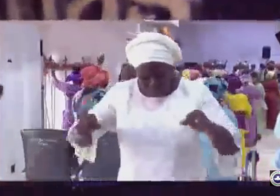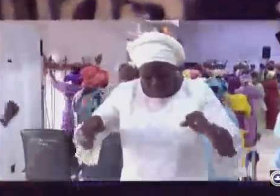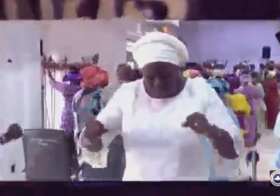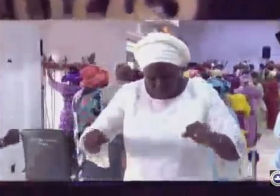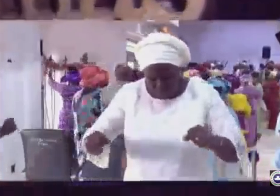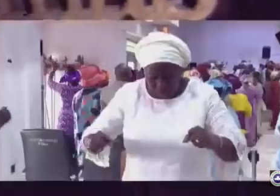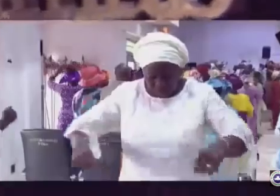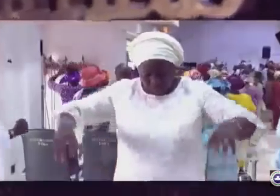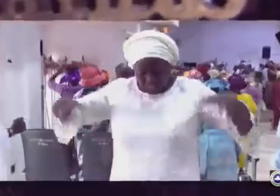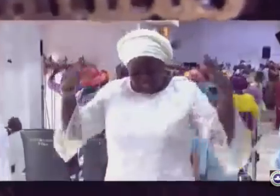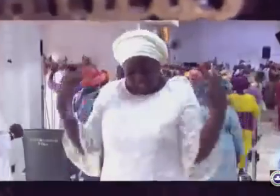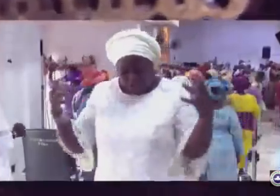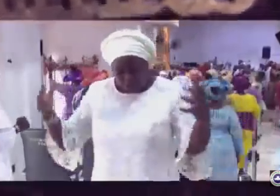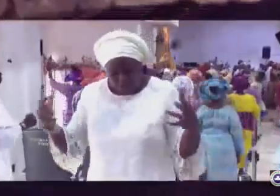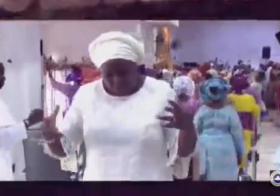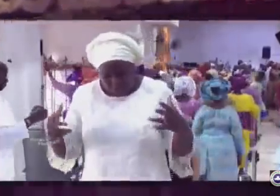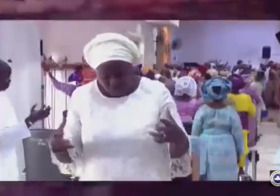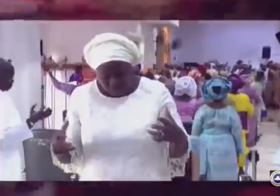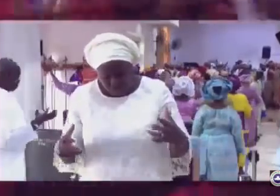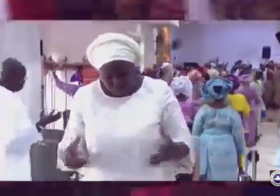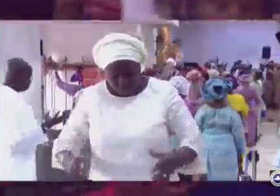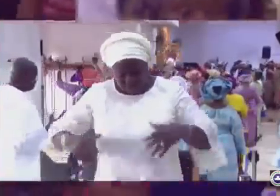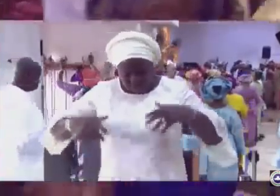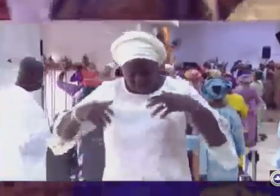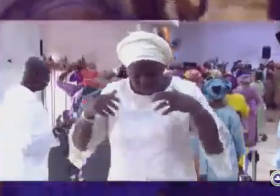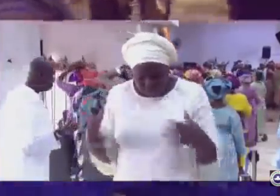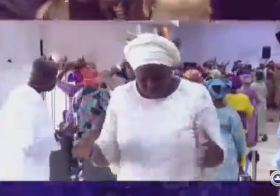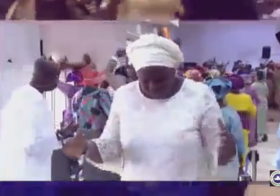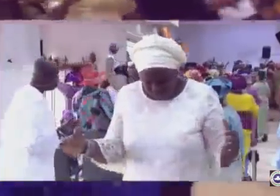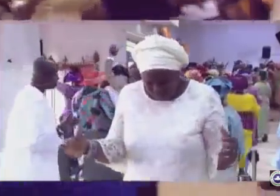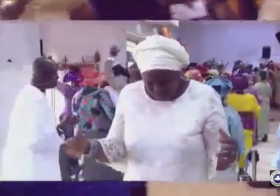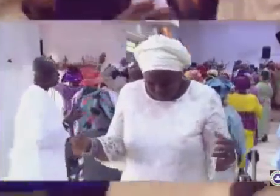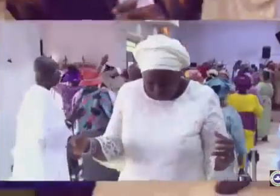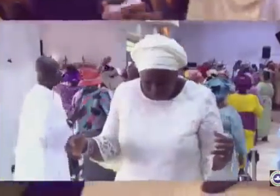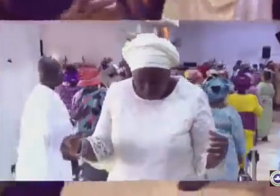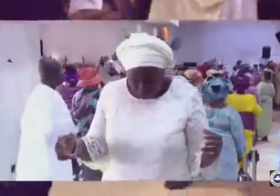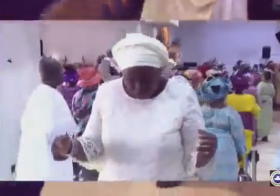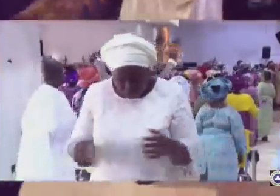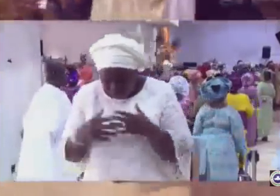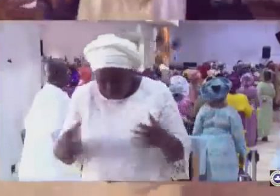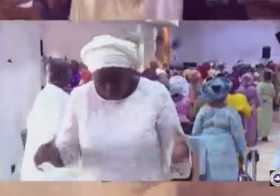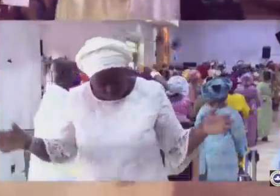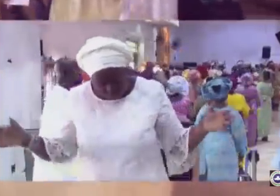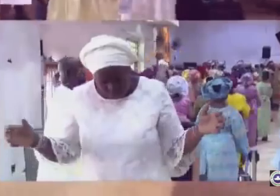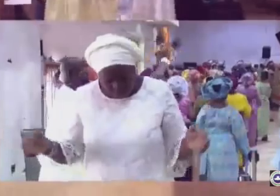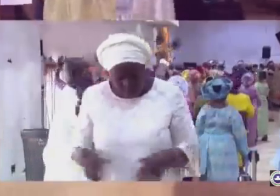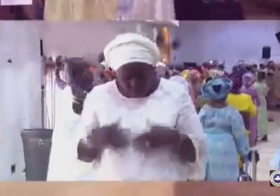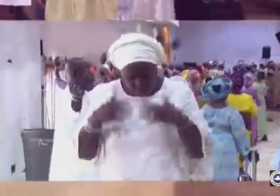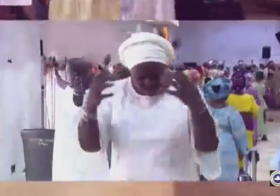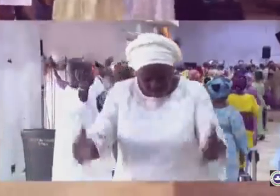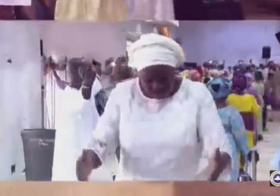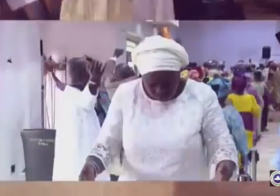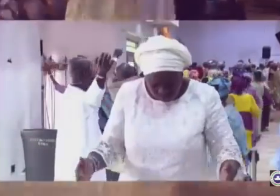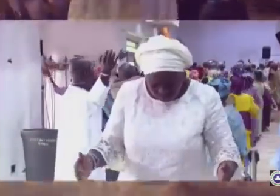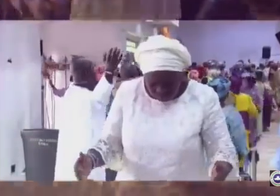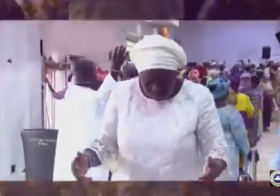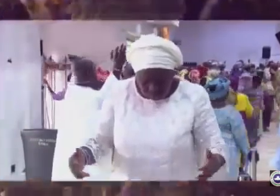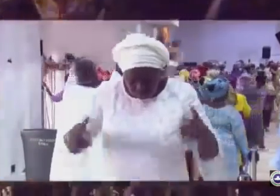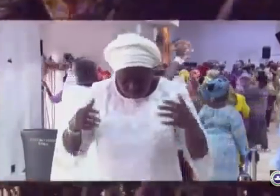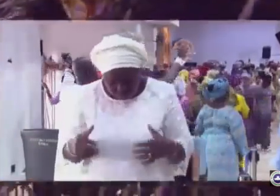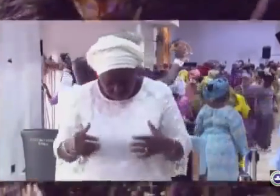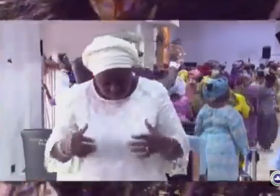to glorify His holy name. To glorify His holy name. Go ahead, praise Him. Today we are here to praise